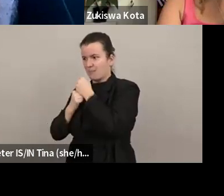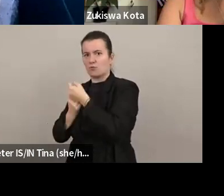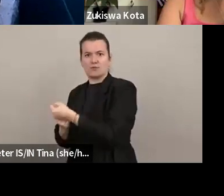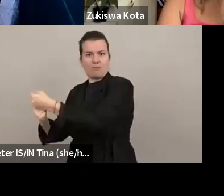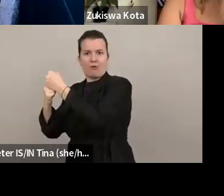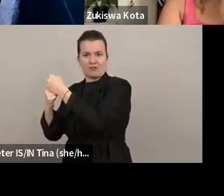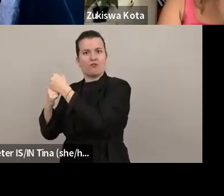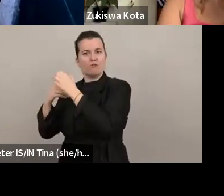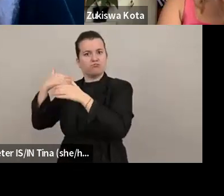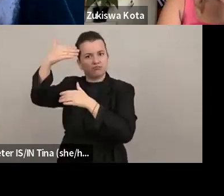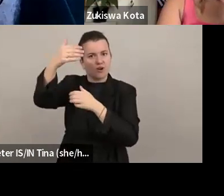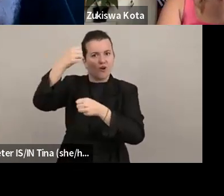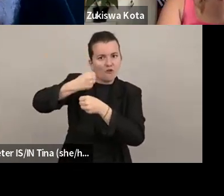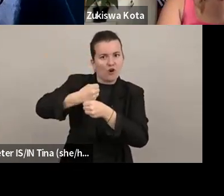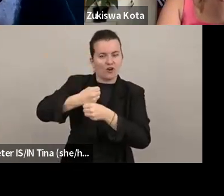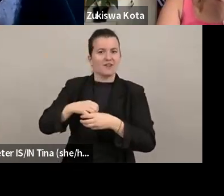Yeah.